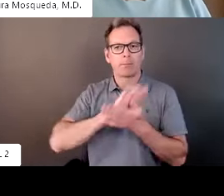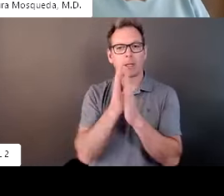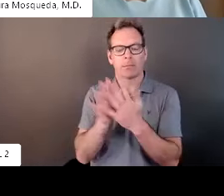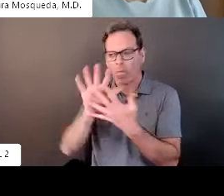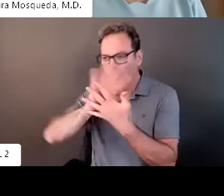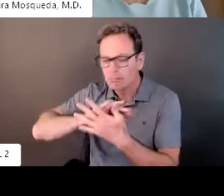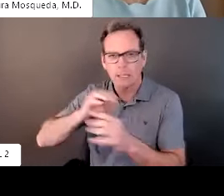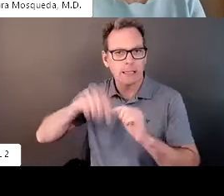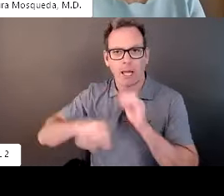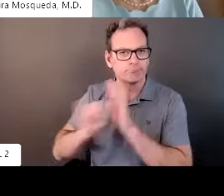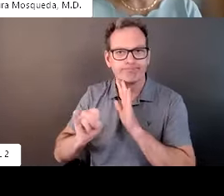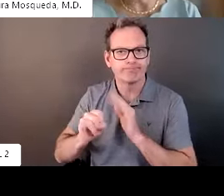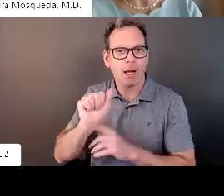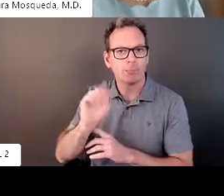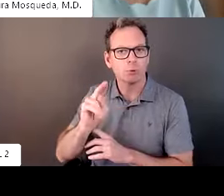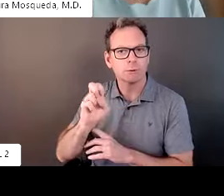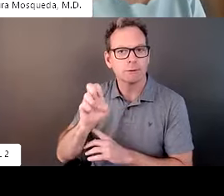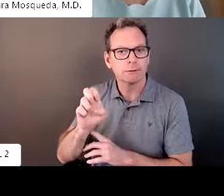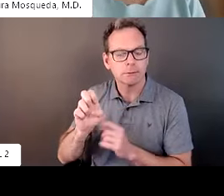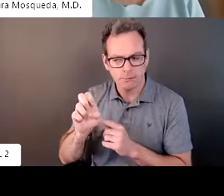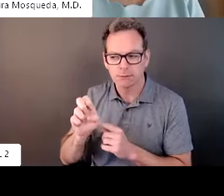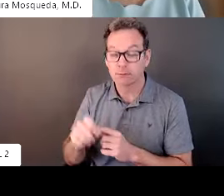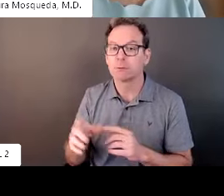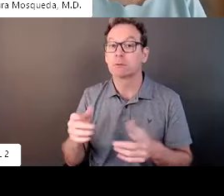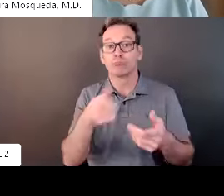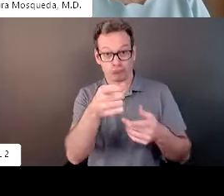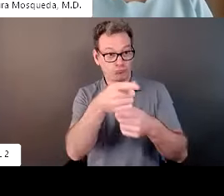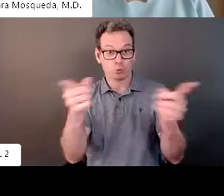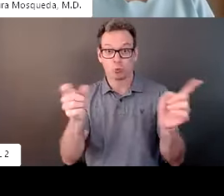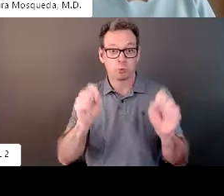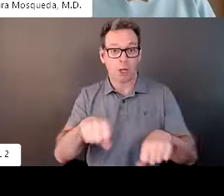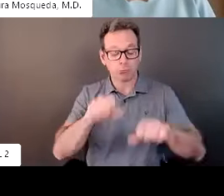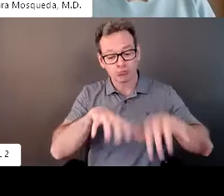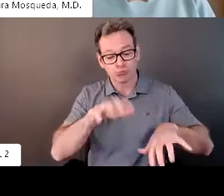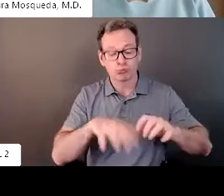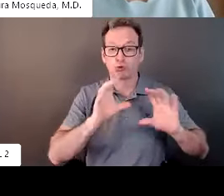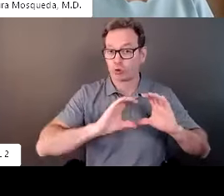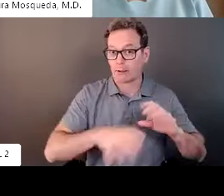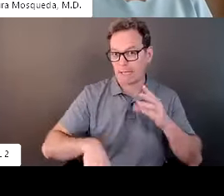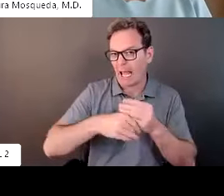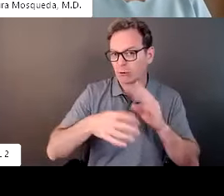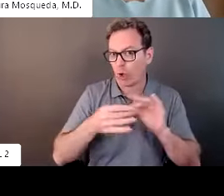for example, this is where you can join in the chat in just a minute. If you have